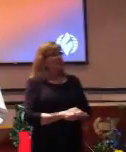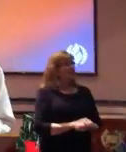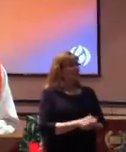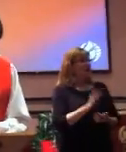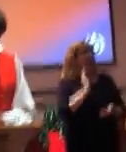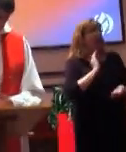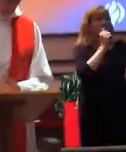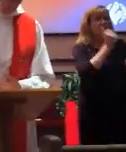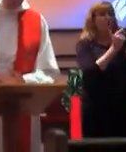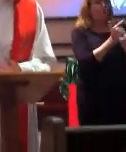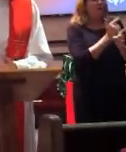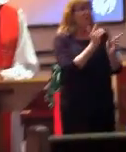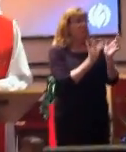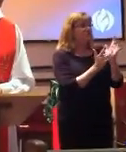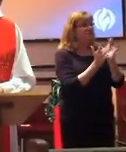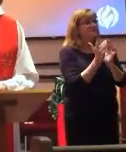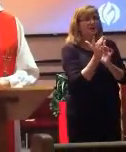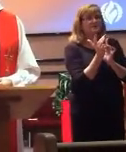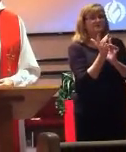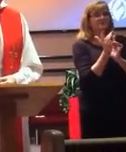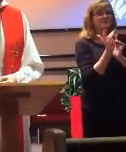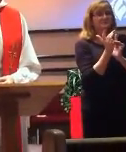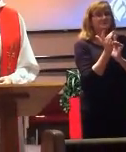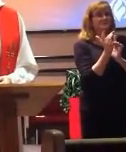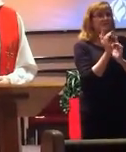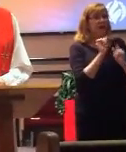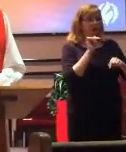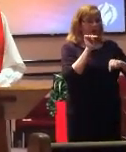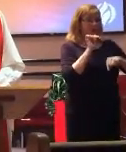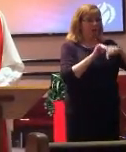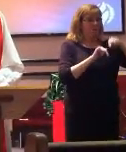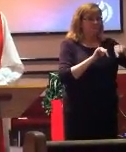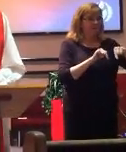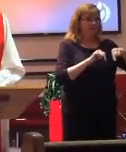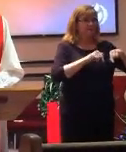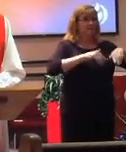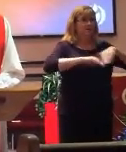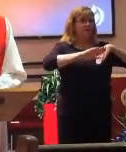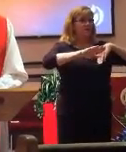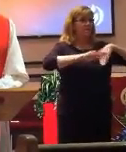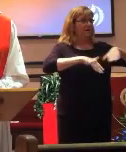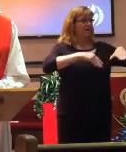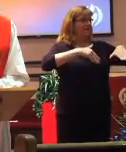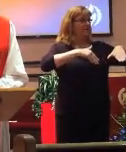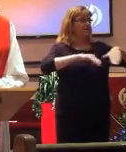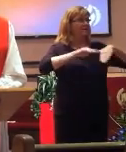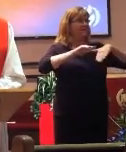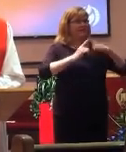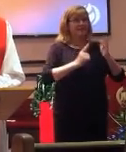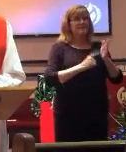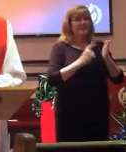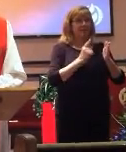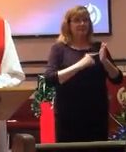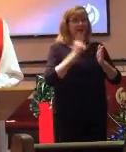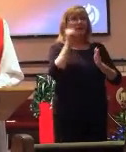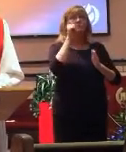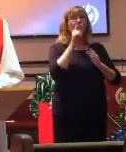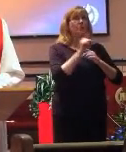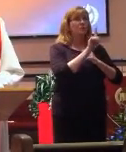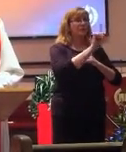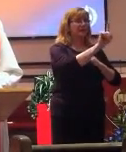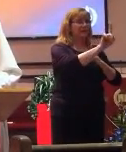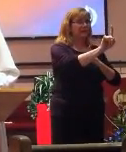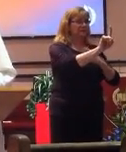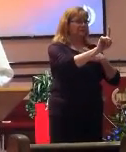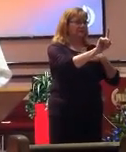Our brother Jesus, you set our feet upon the way, and sometimes where you lead, we do